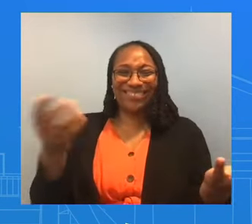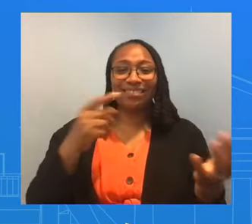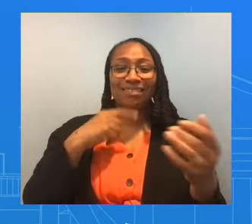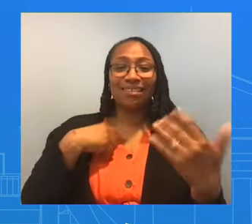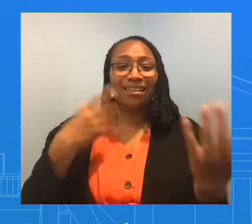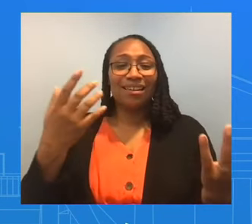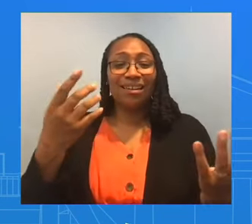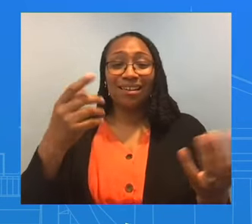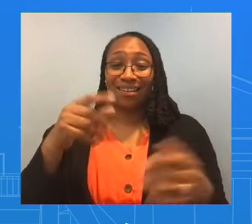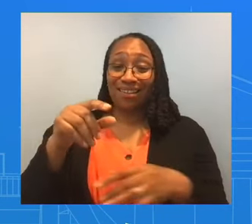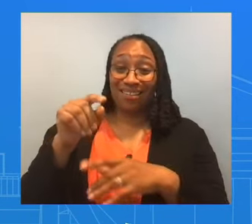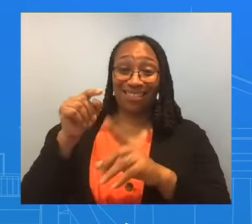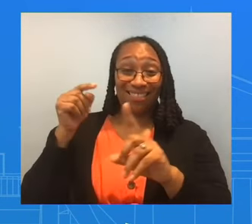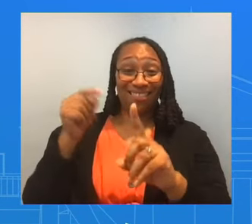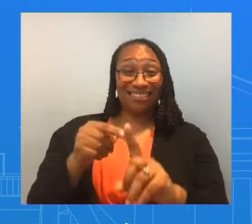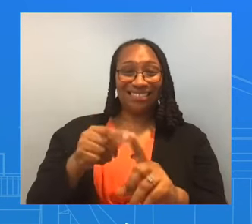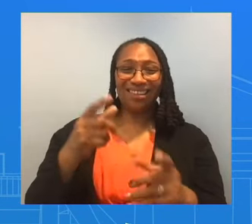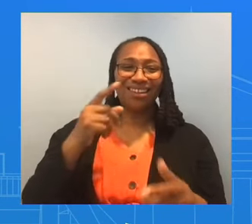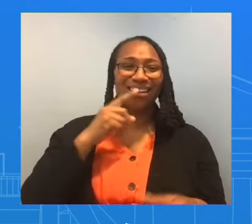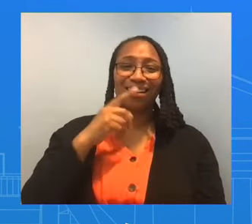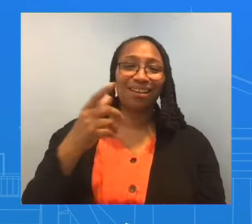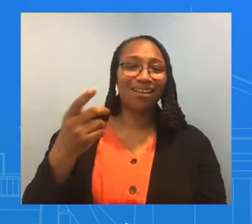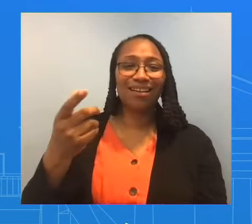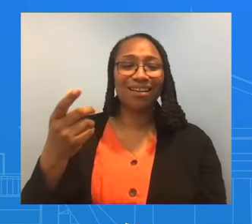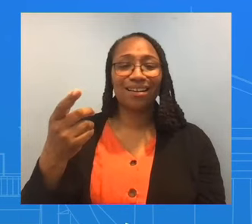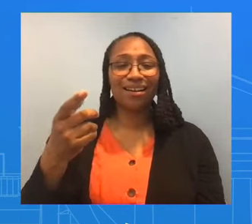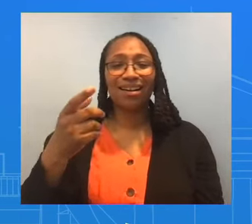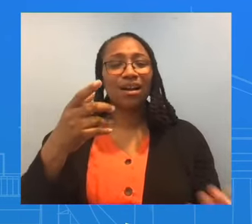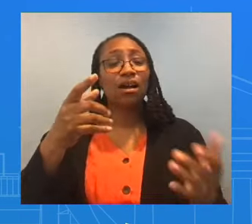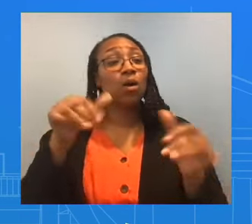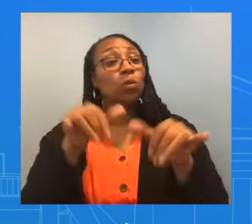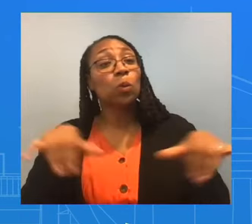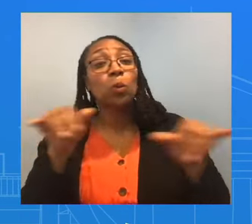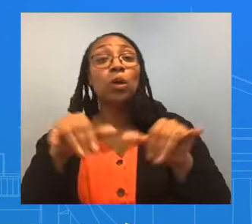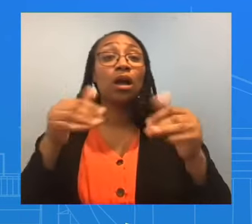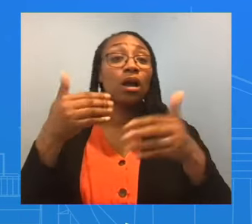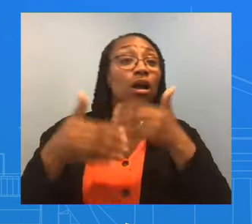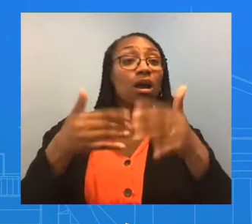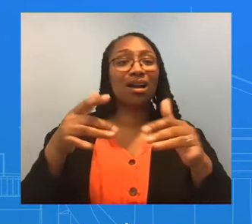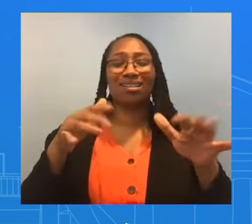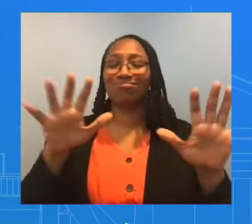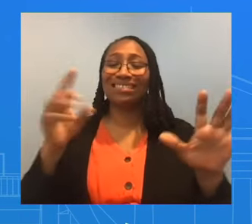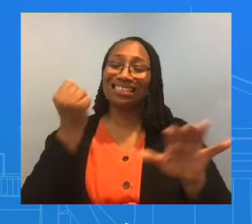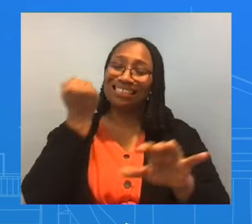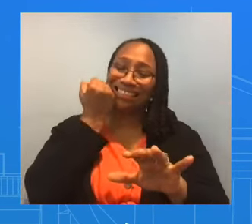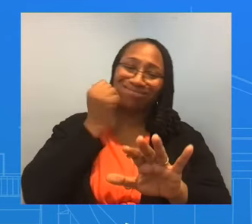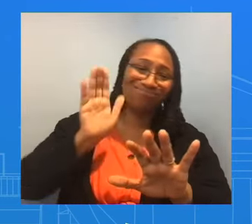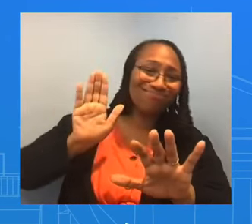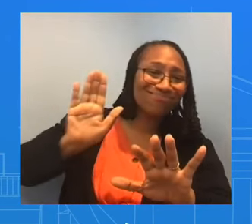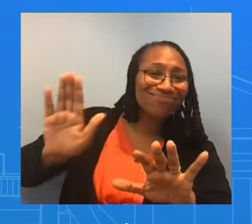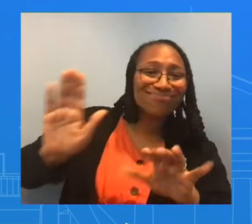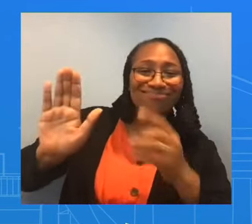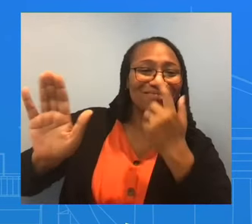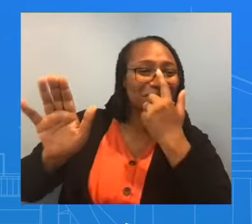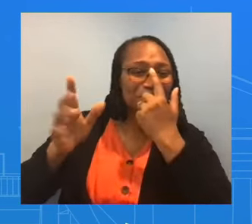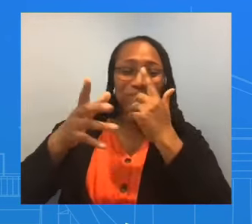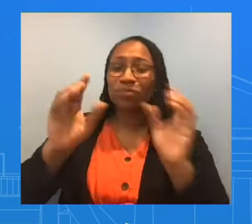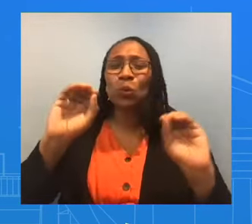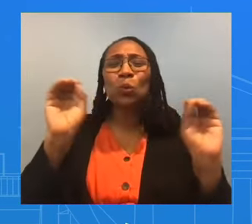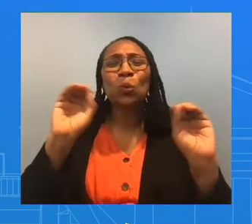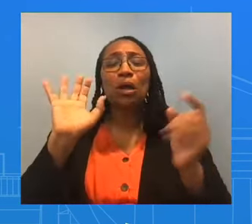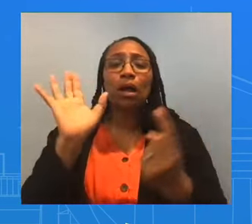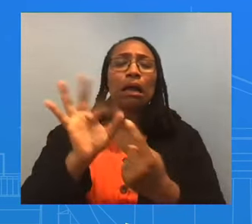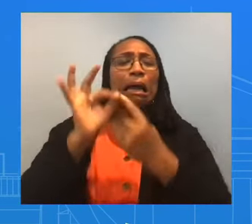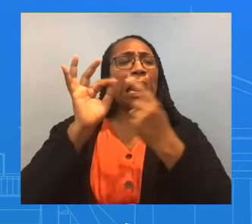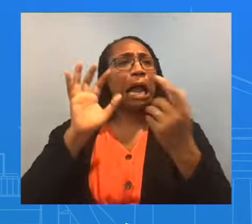It's a routine dentistry. There's nothing unusual about this. We wanted to share as much as we can. So